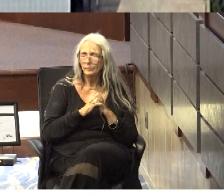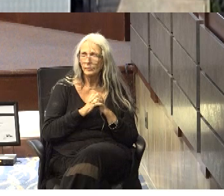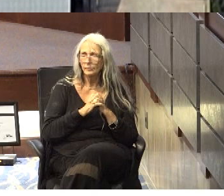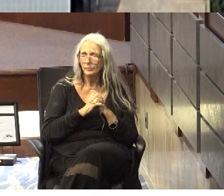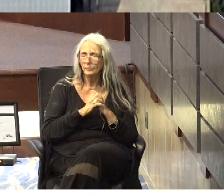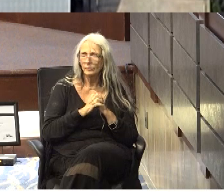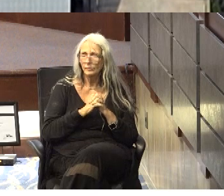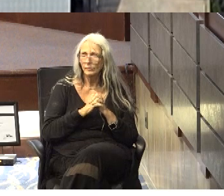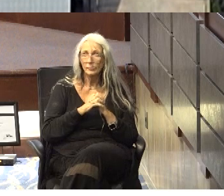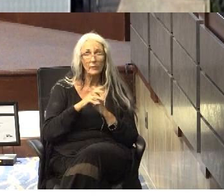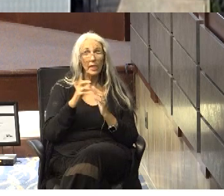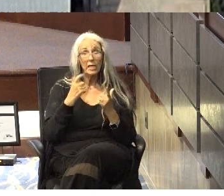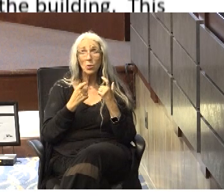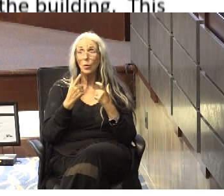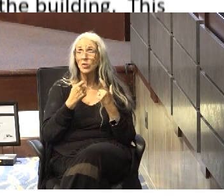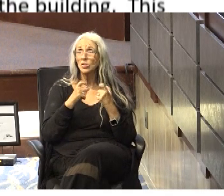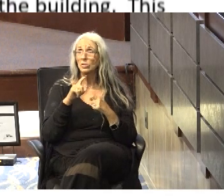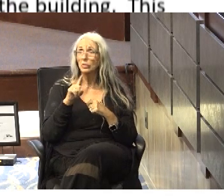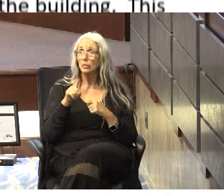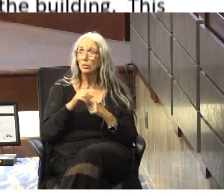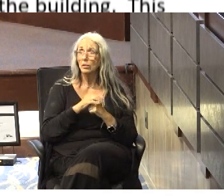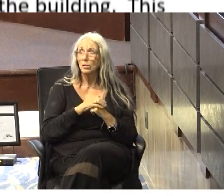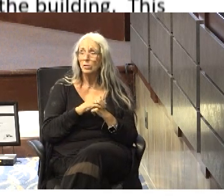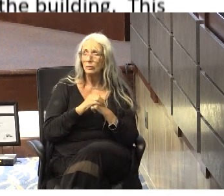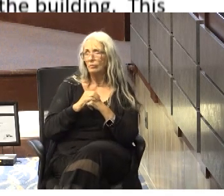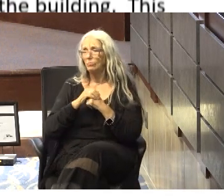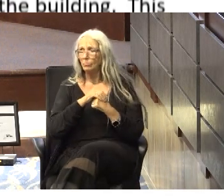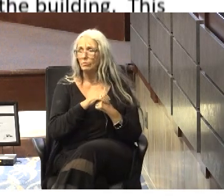Sorry about that. Any questions?